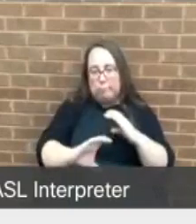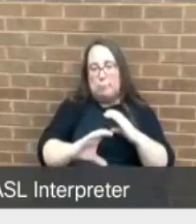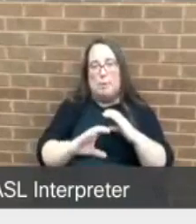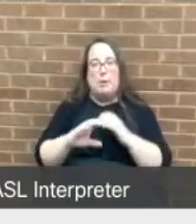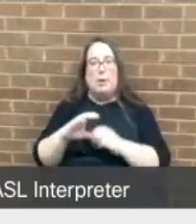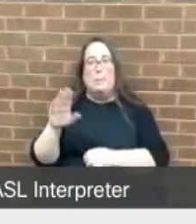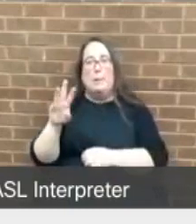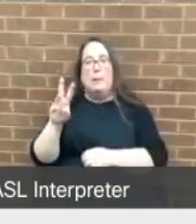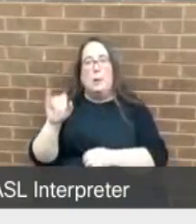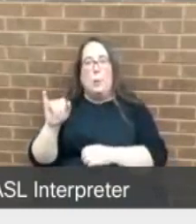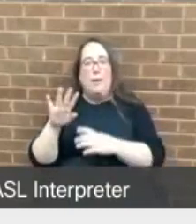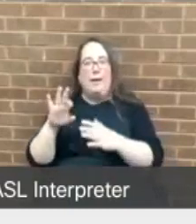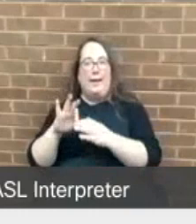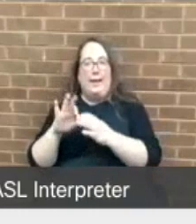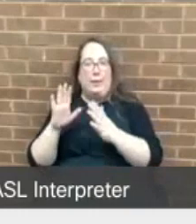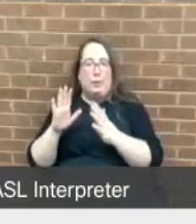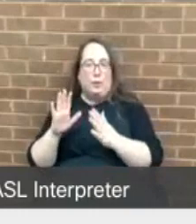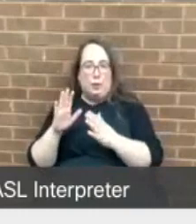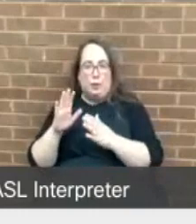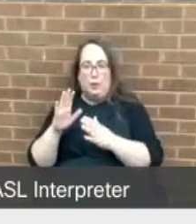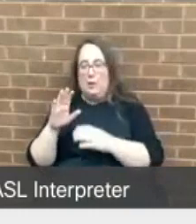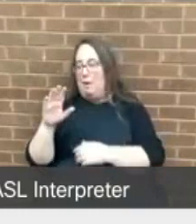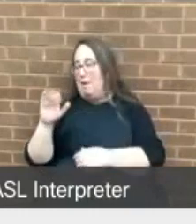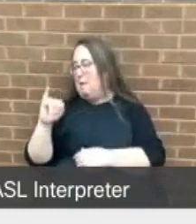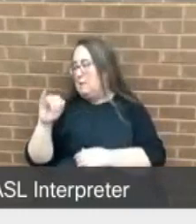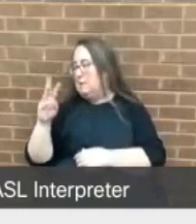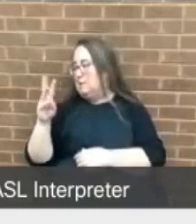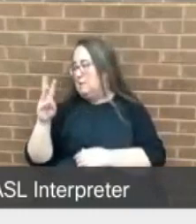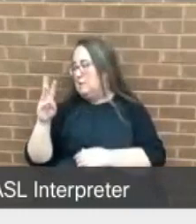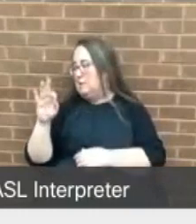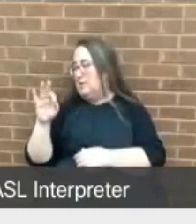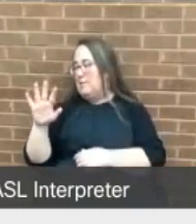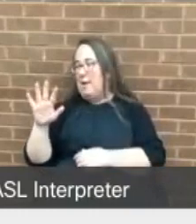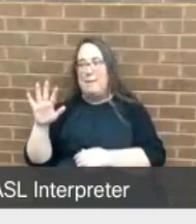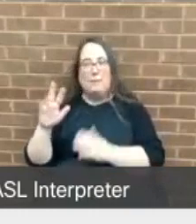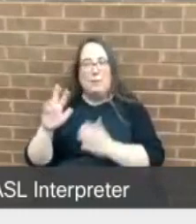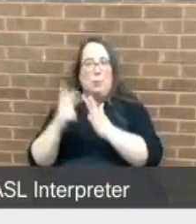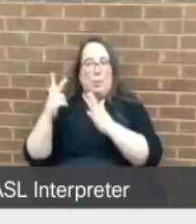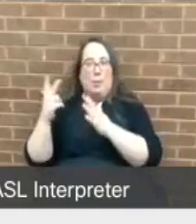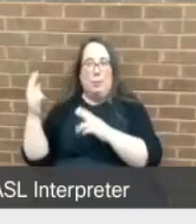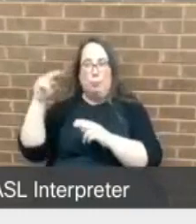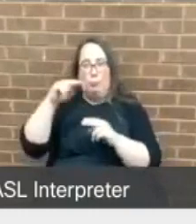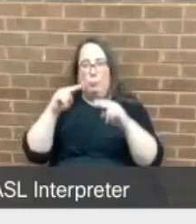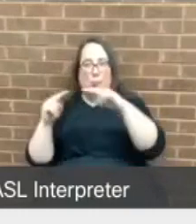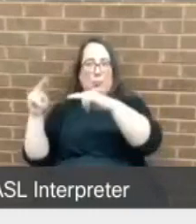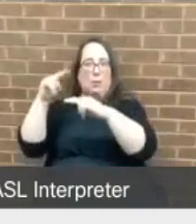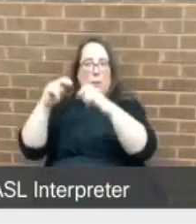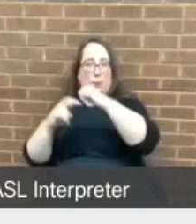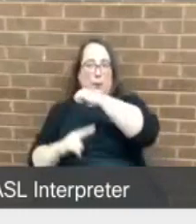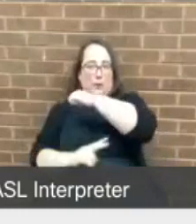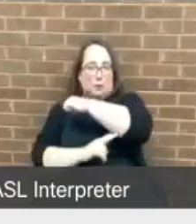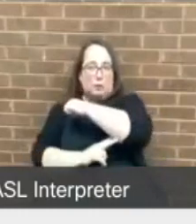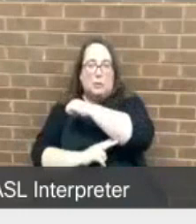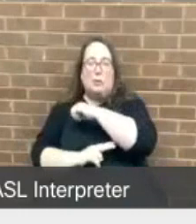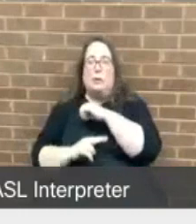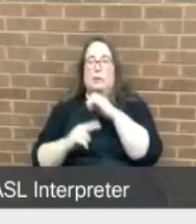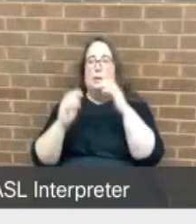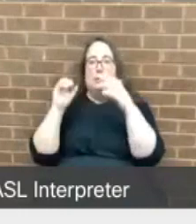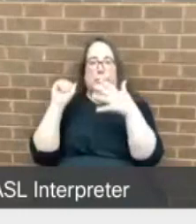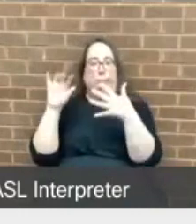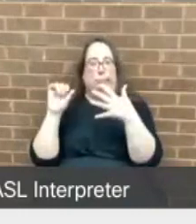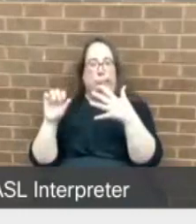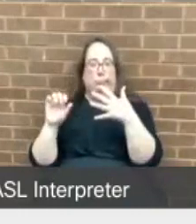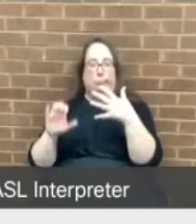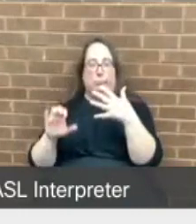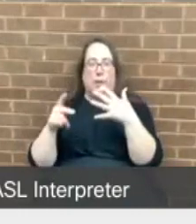BWI International Thurgood Marshall Airport, the I-695-70 Triple Bridges, the I-695 Traffic Relief Plan,